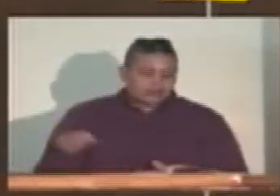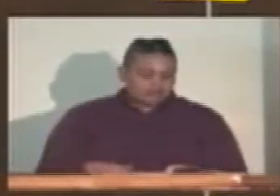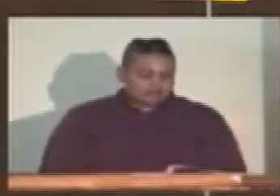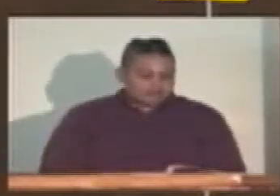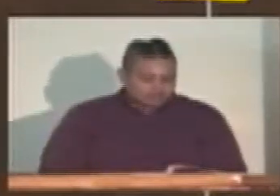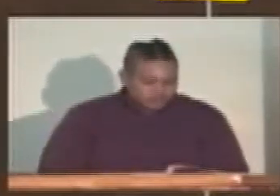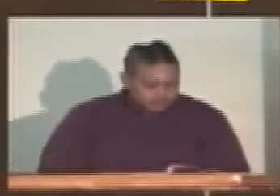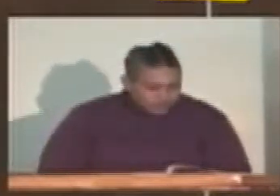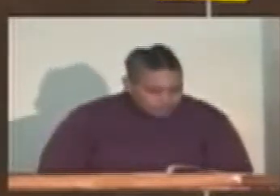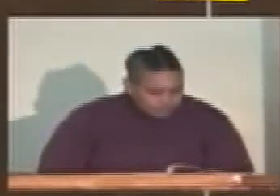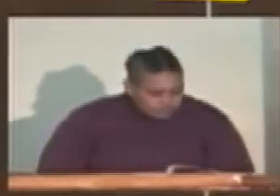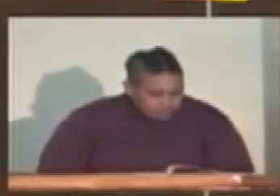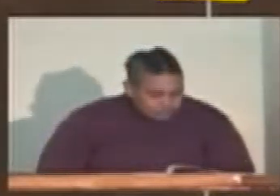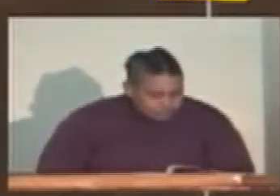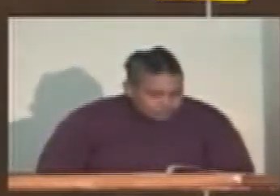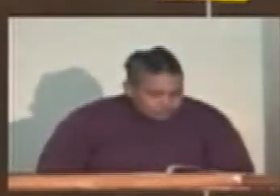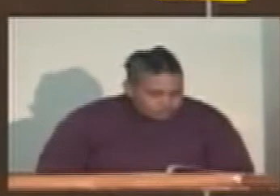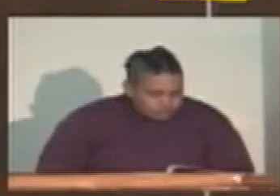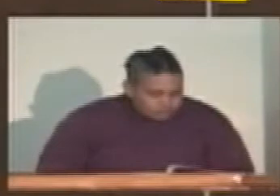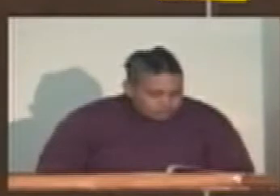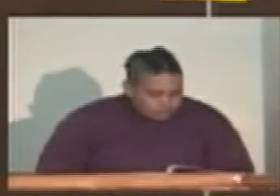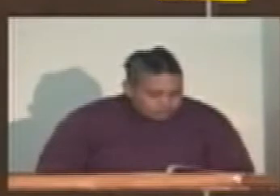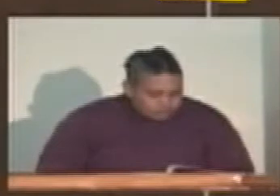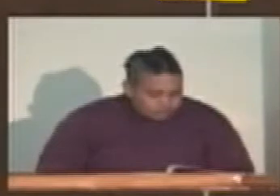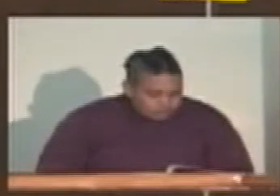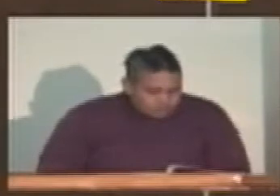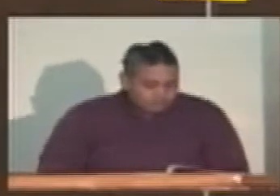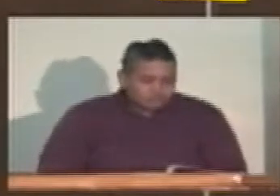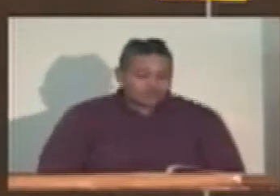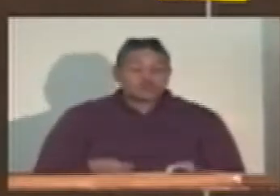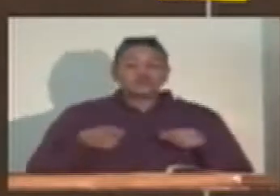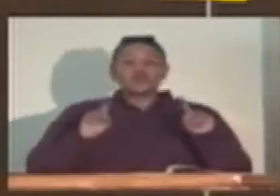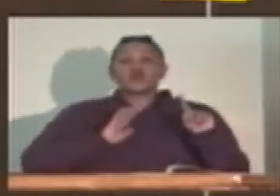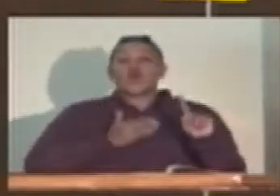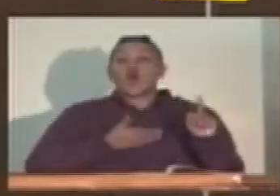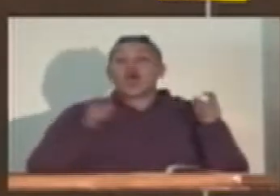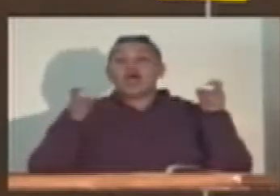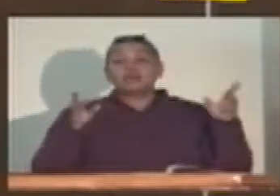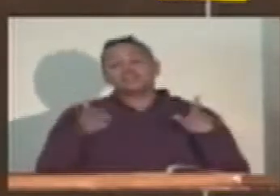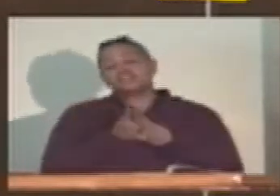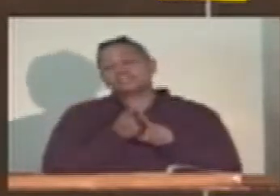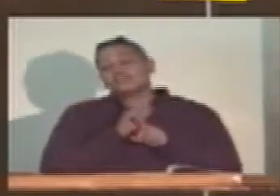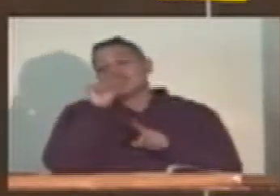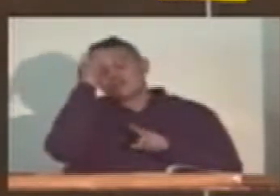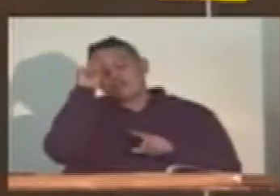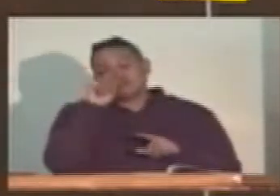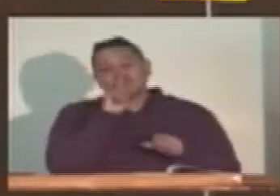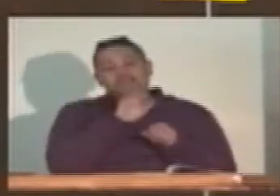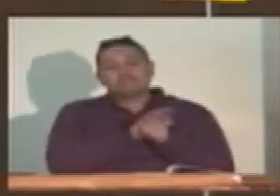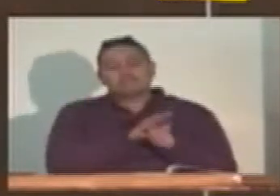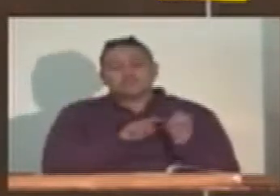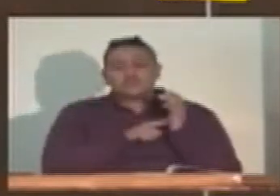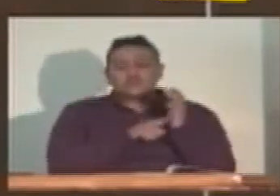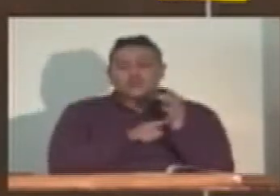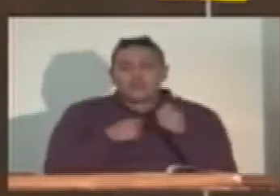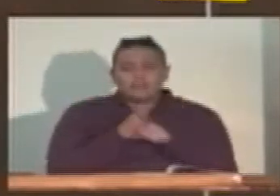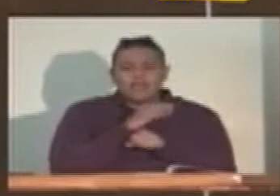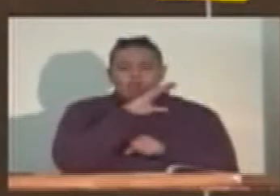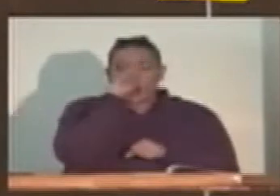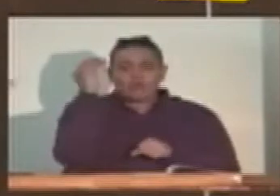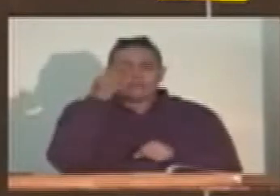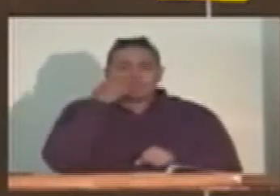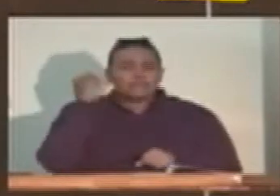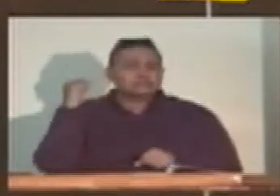During our administration, the government demonstrated its commitment to making the company best in